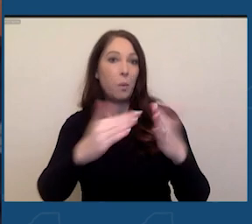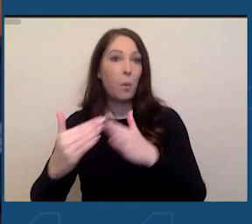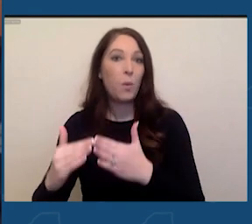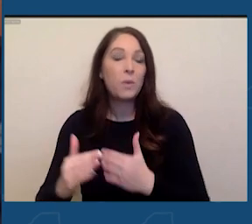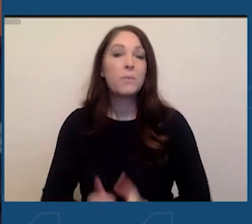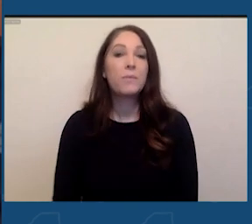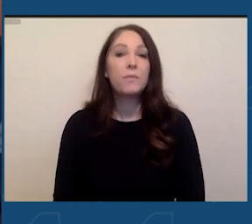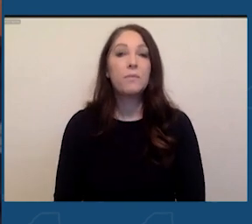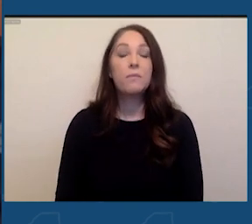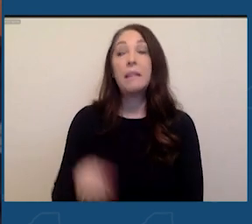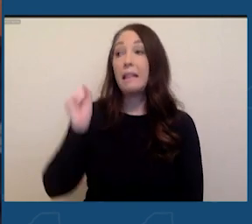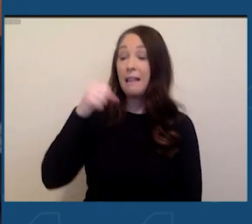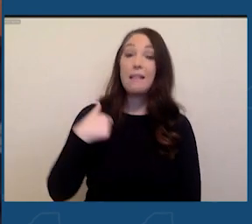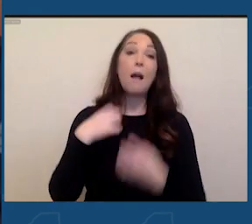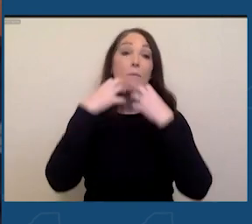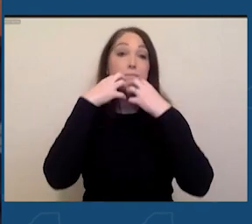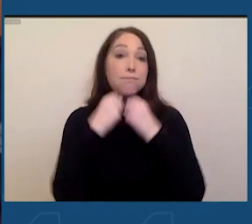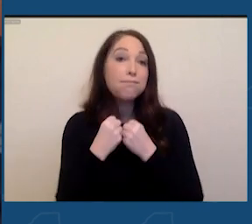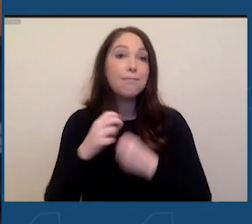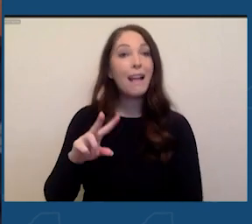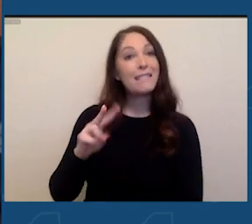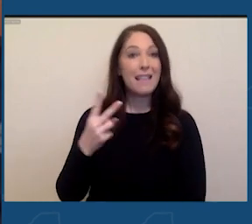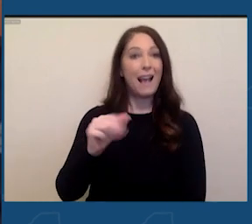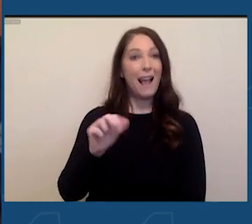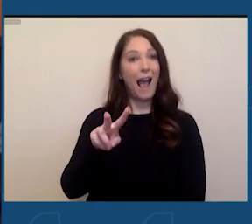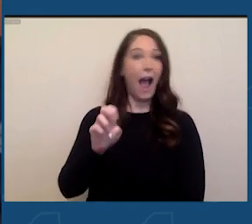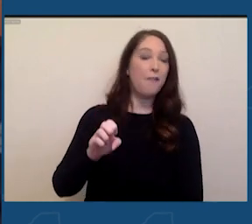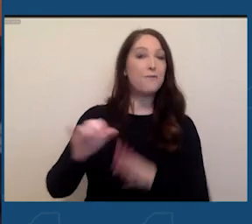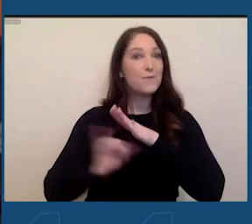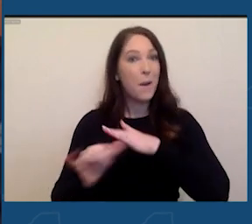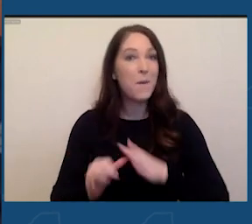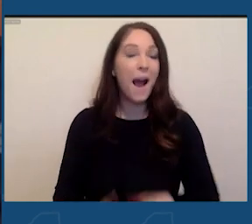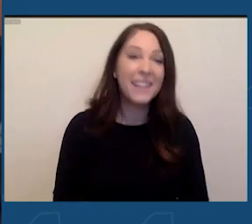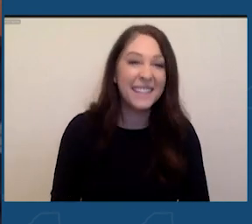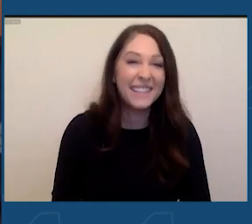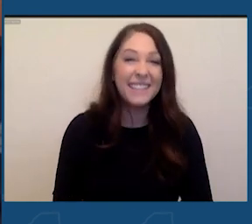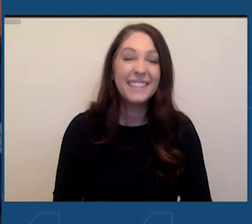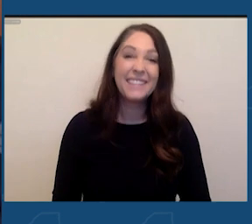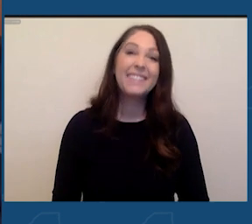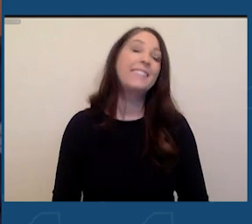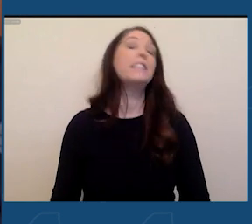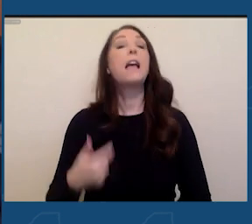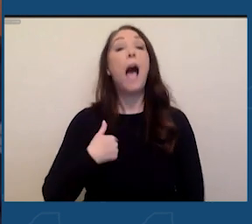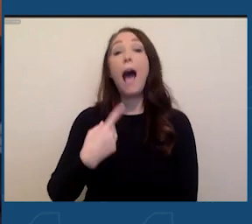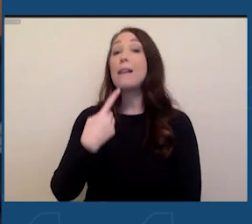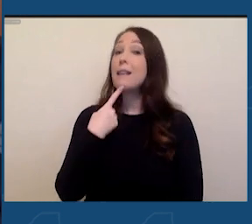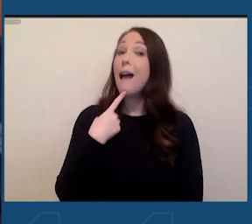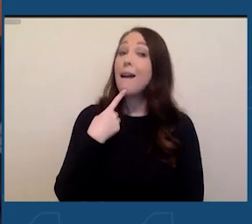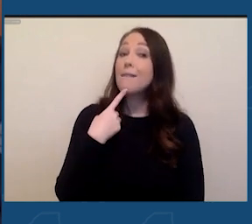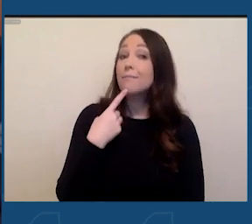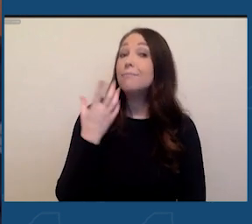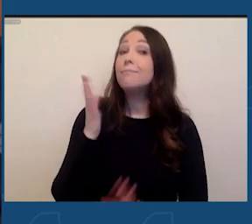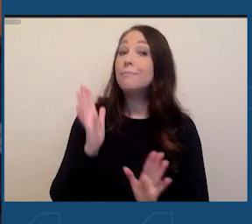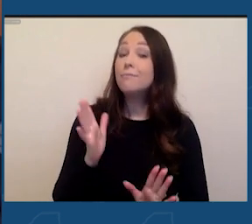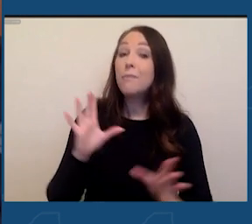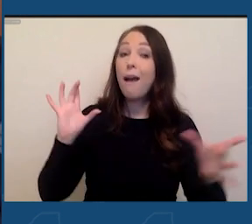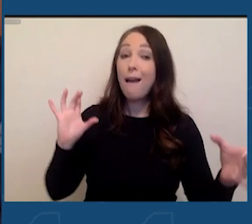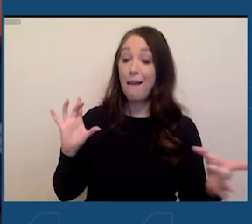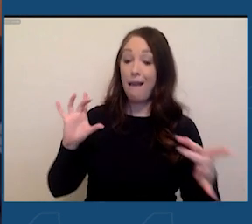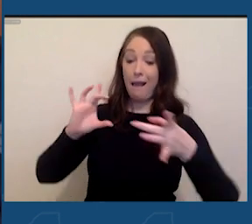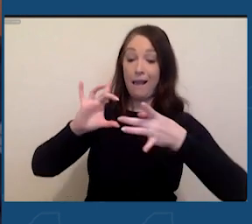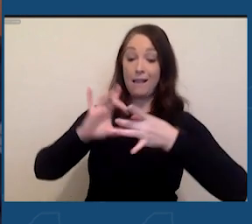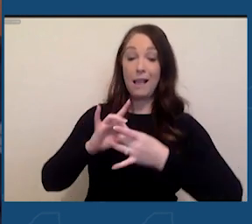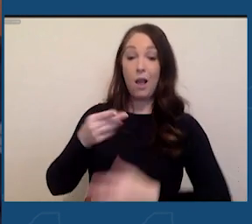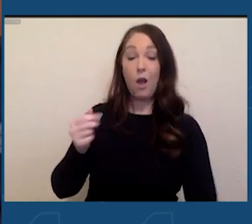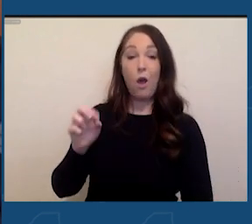am passionate about 2nd Avenue subway. Yes, I say it's connecting El Barrio and Harlem to the